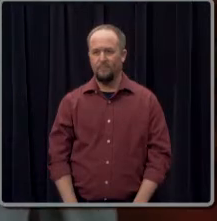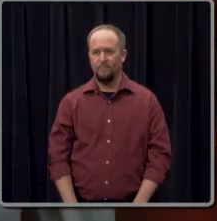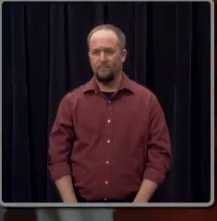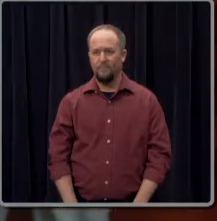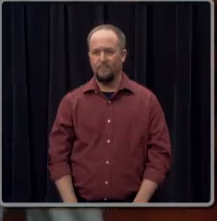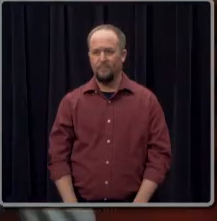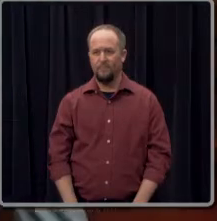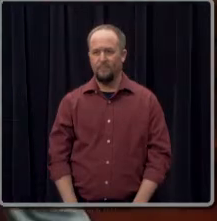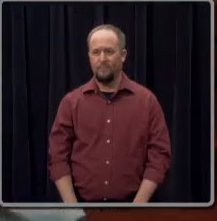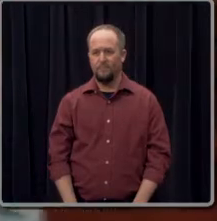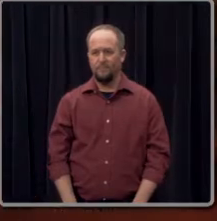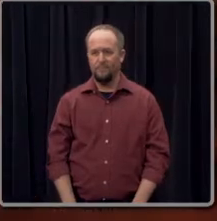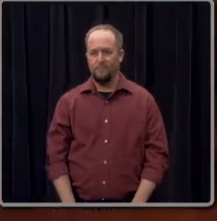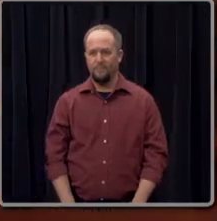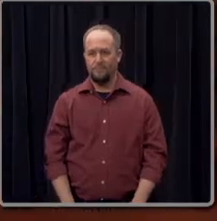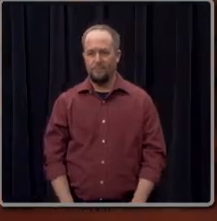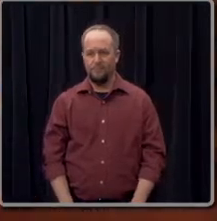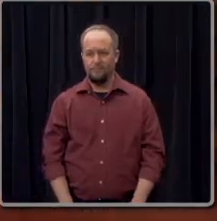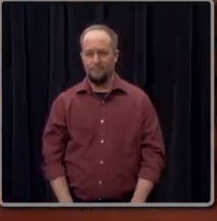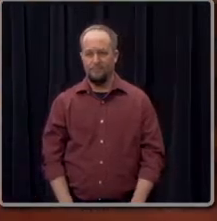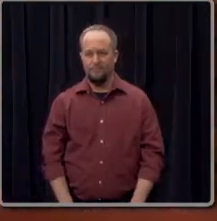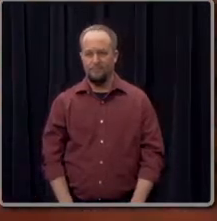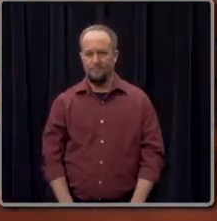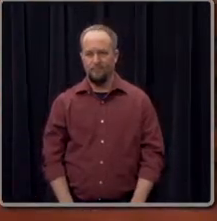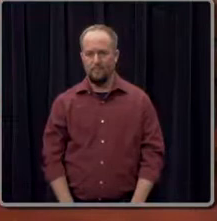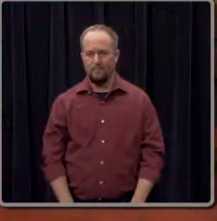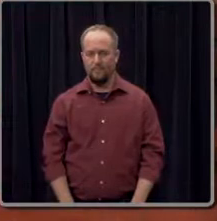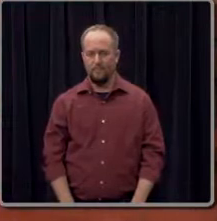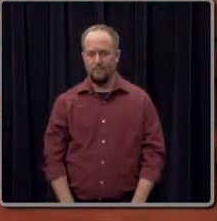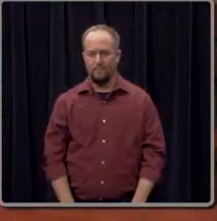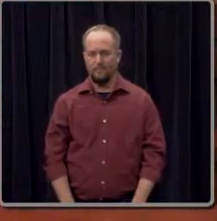Great. Good. Congrats. Yeah, congrats.